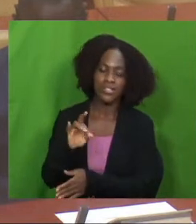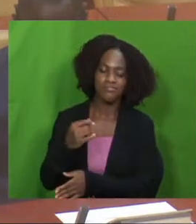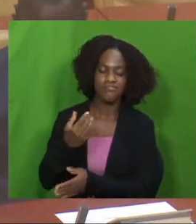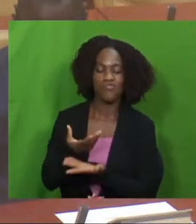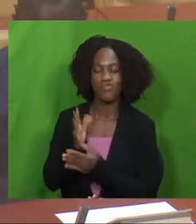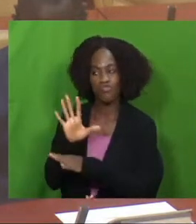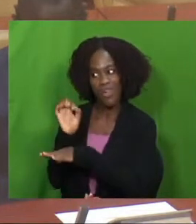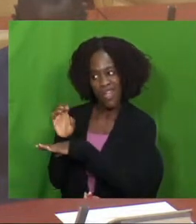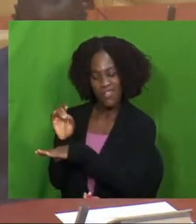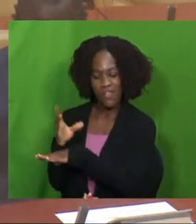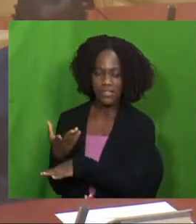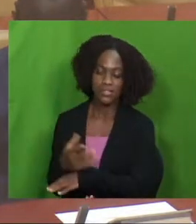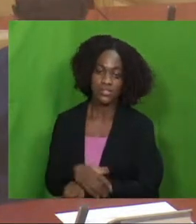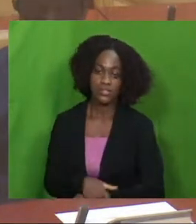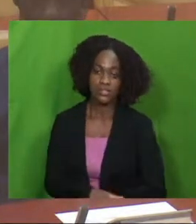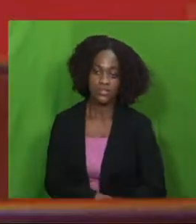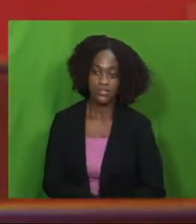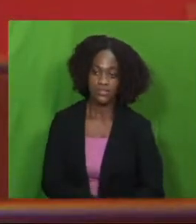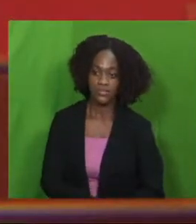Speaker.